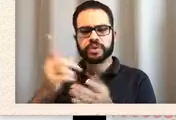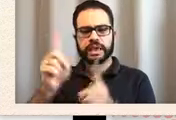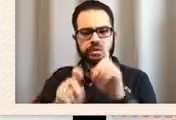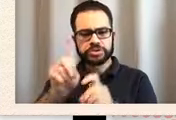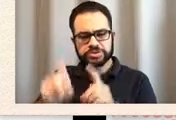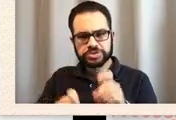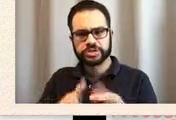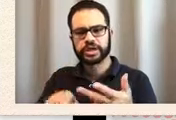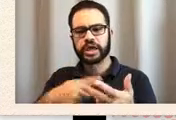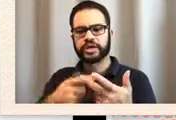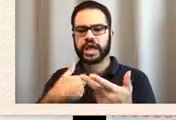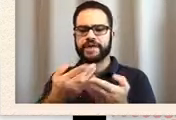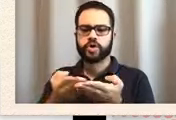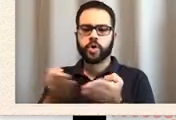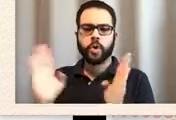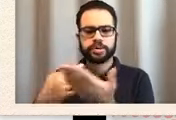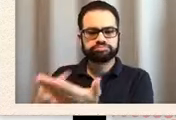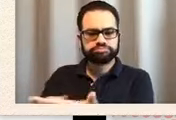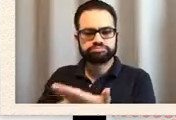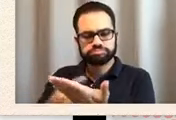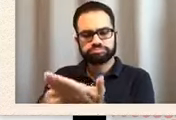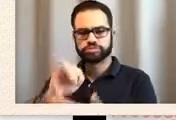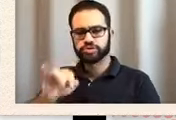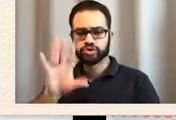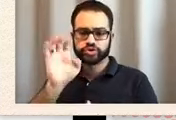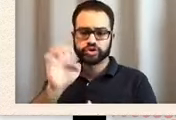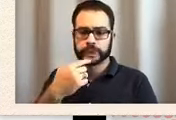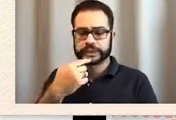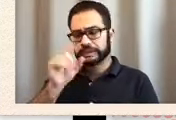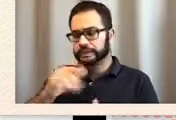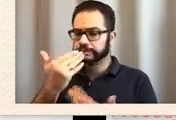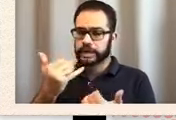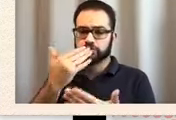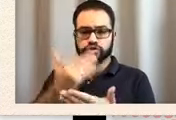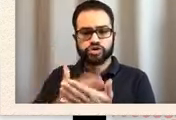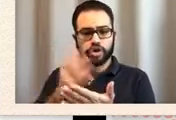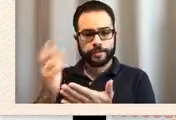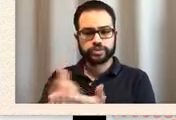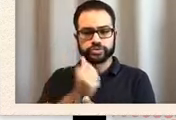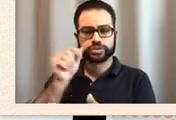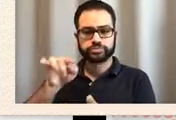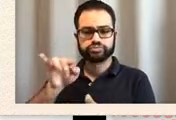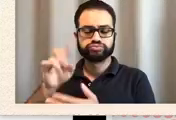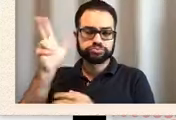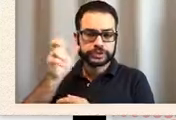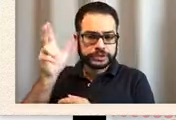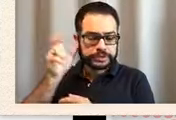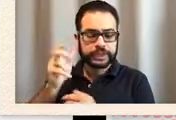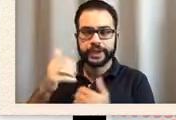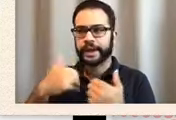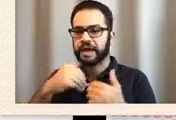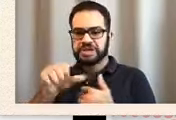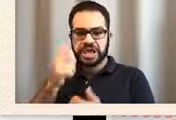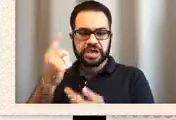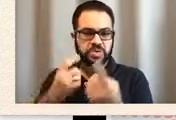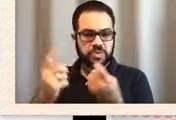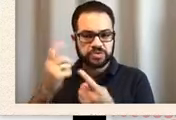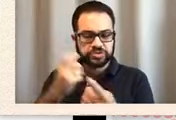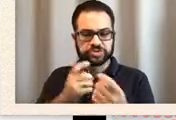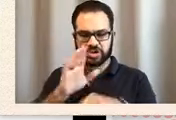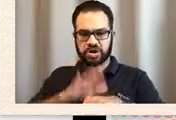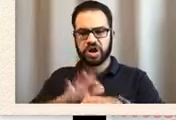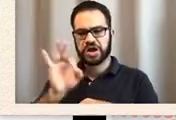discussion. So as Joe mentioned, this is a great opportunity as you're listening to ask whatever questions you have on the Facebook